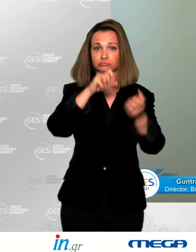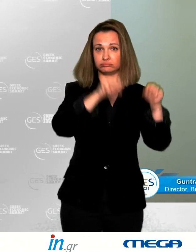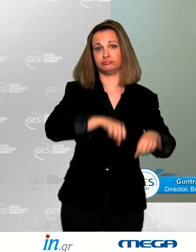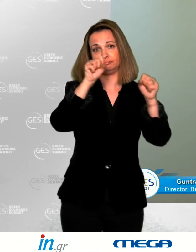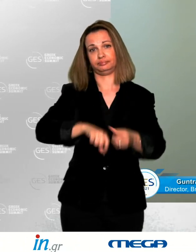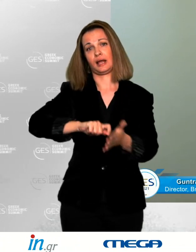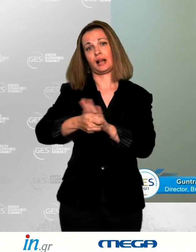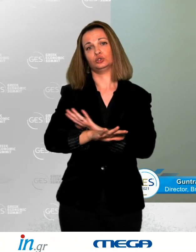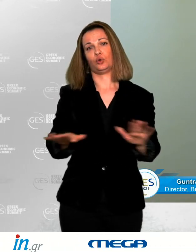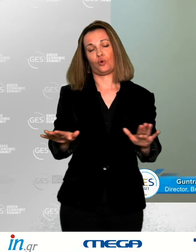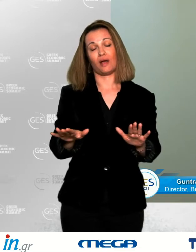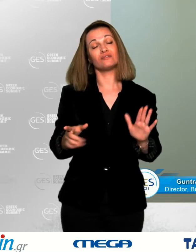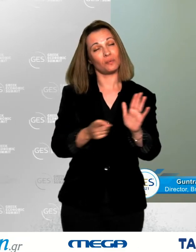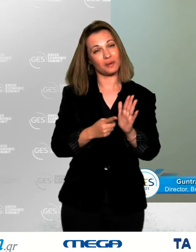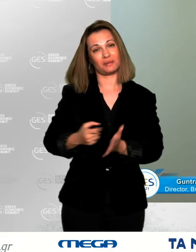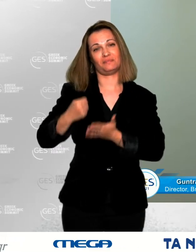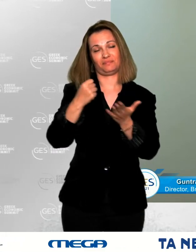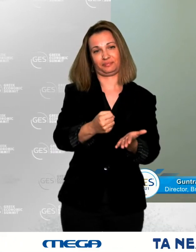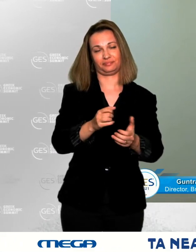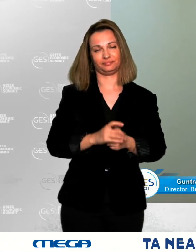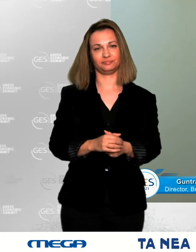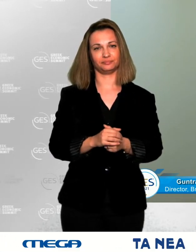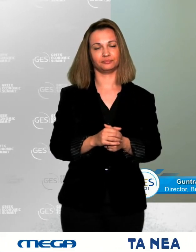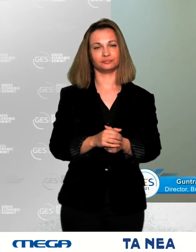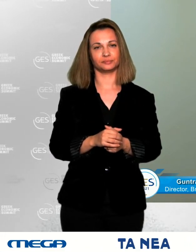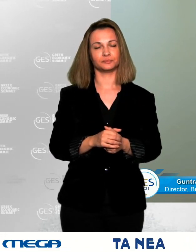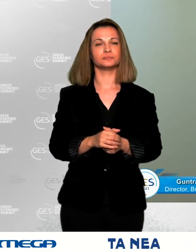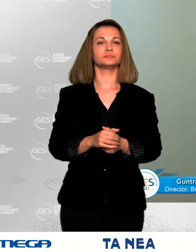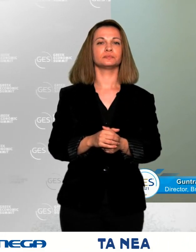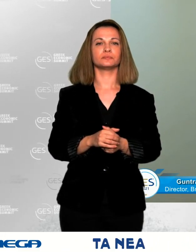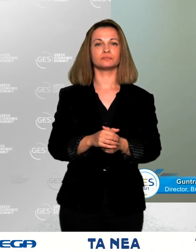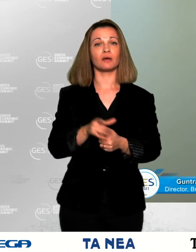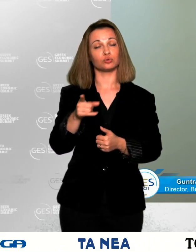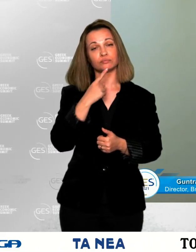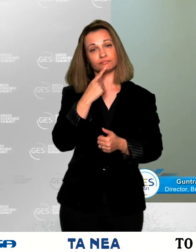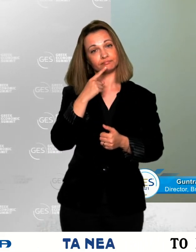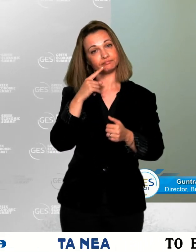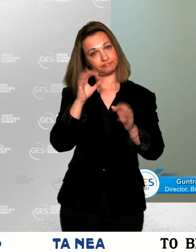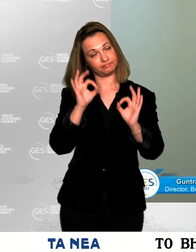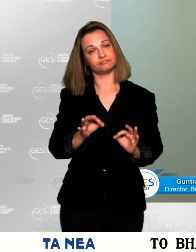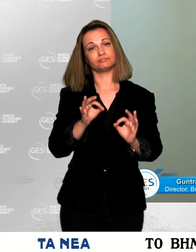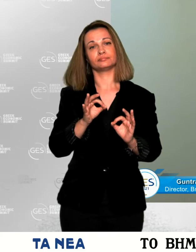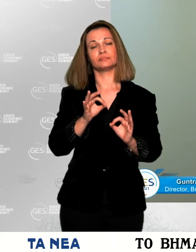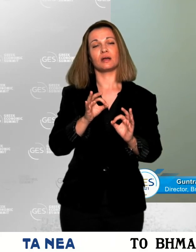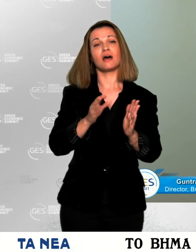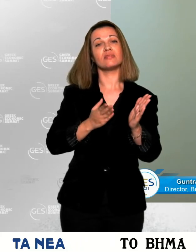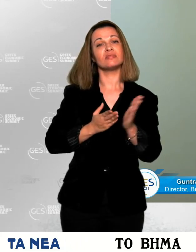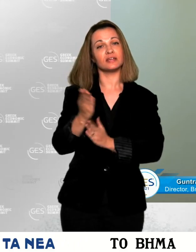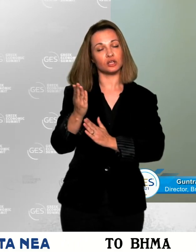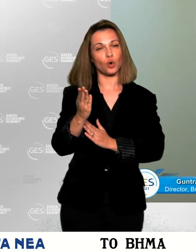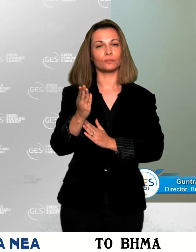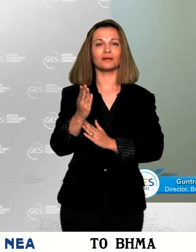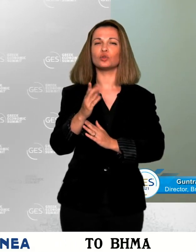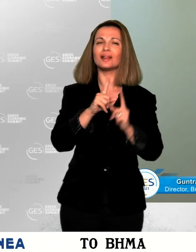a very important challenge of defining what is green investment. We need a